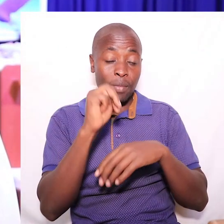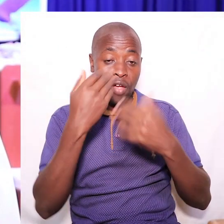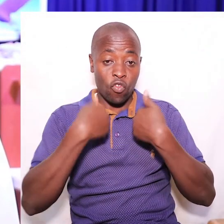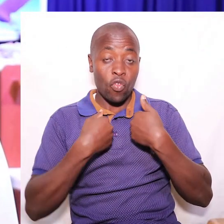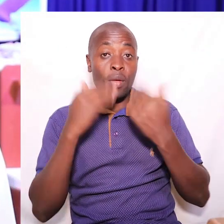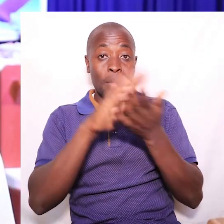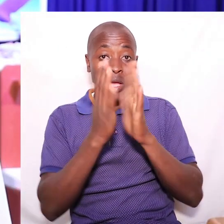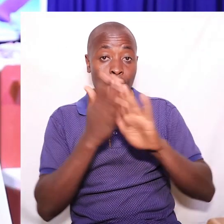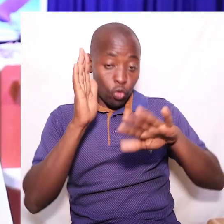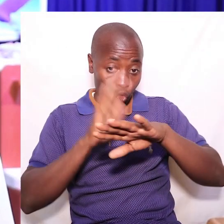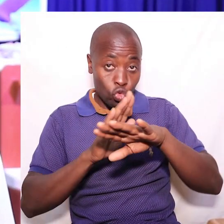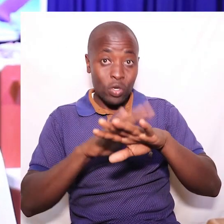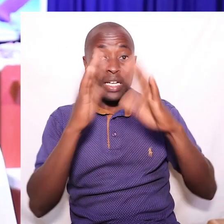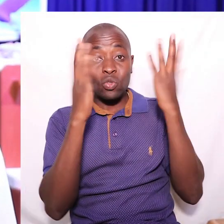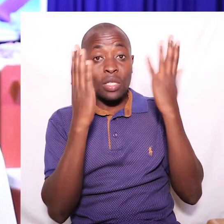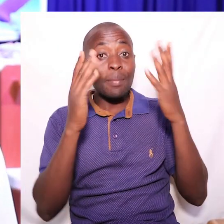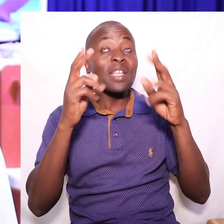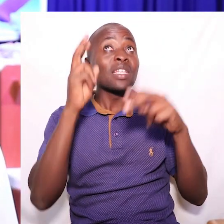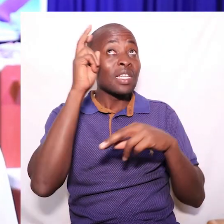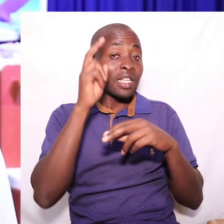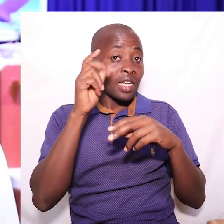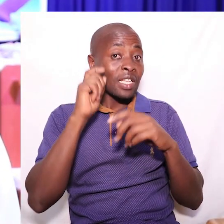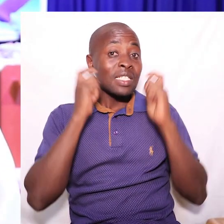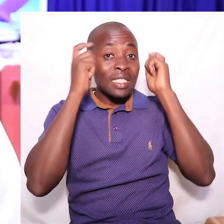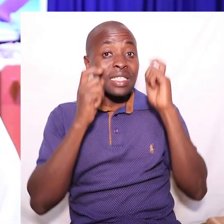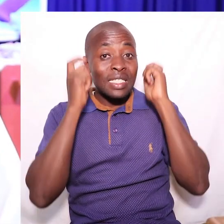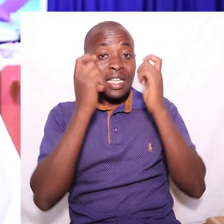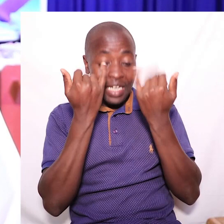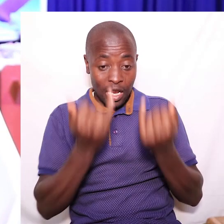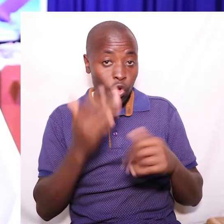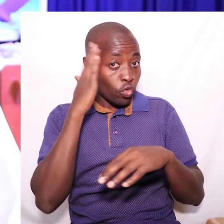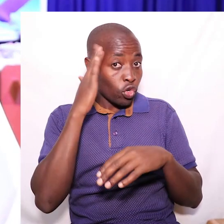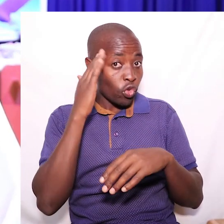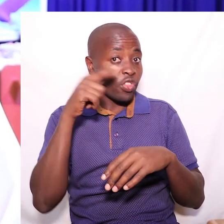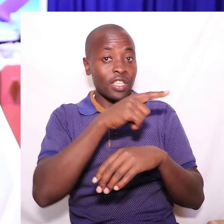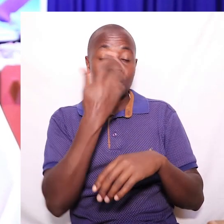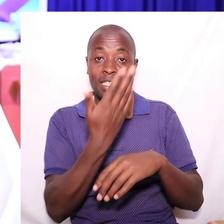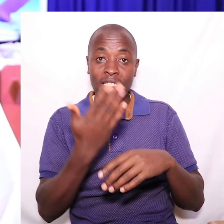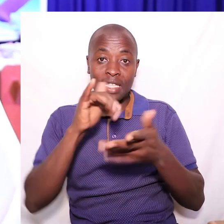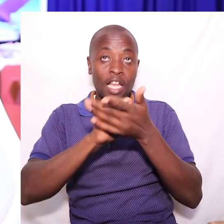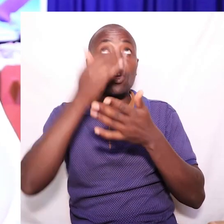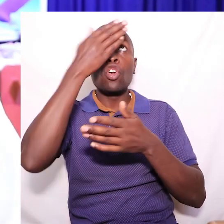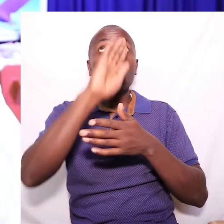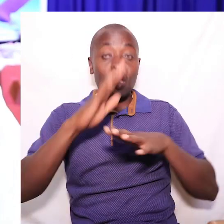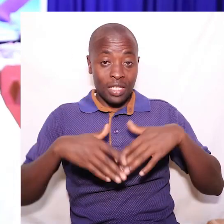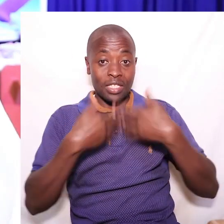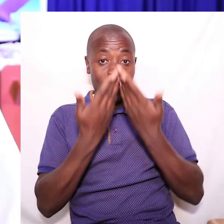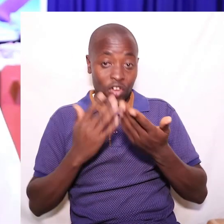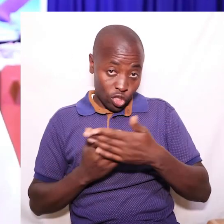inventors of evil and celebrators of evils? Then let us know these things. God